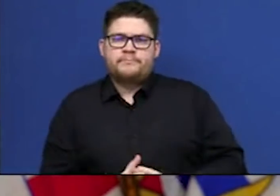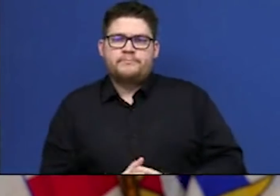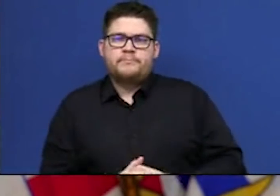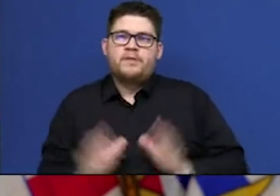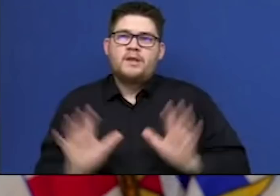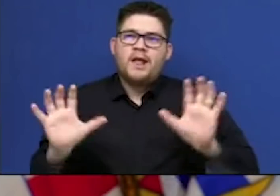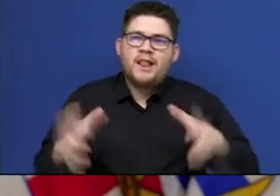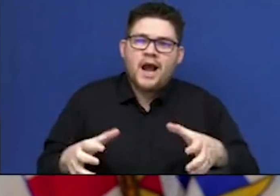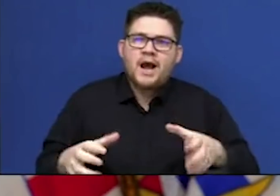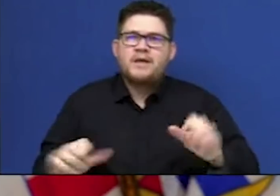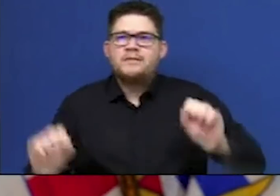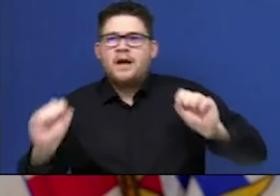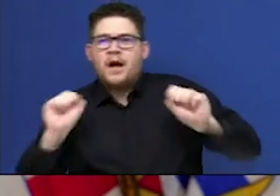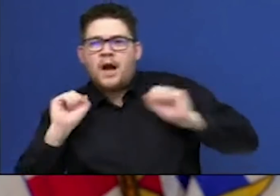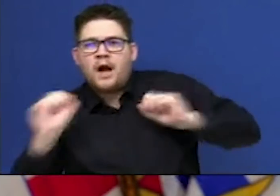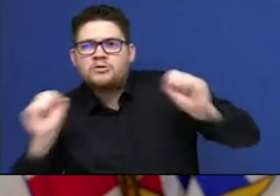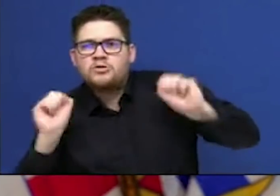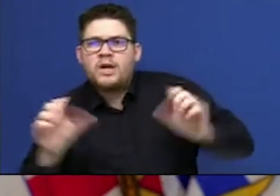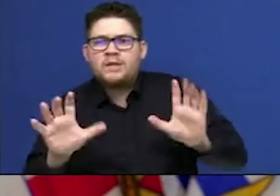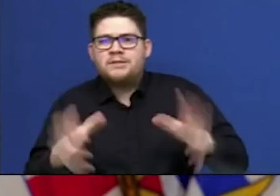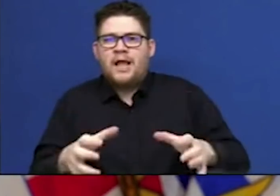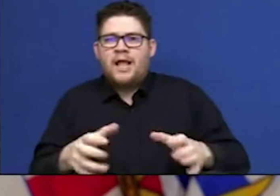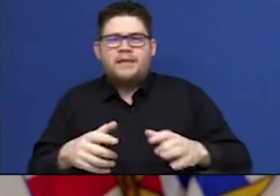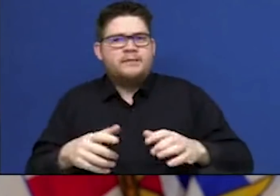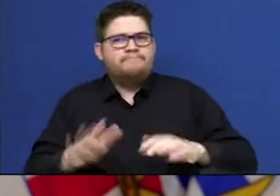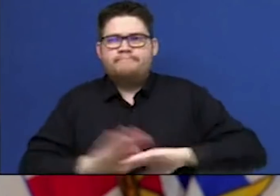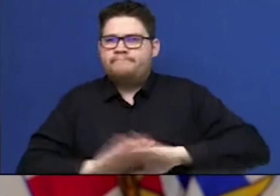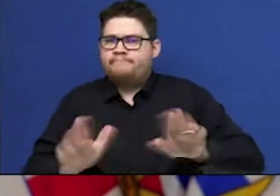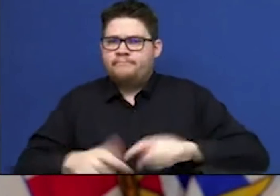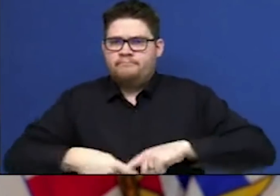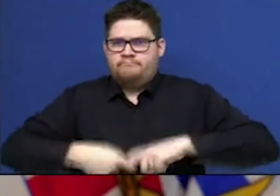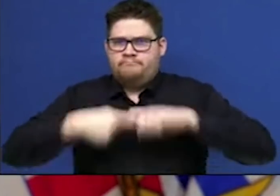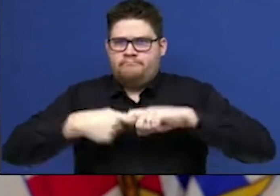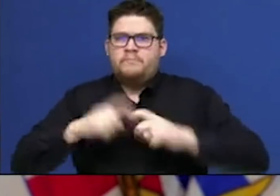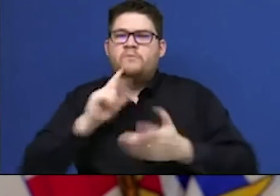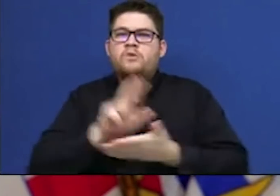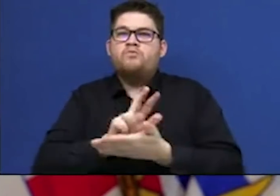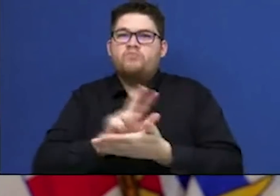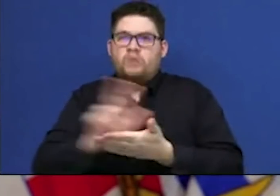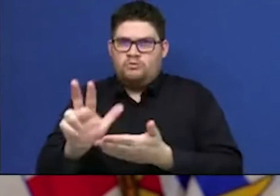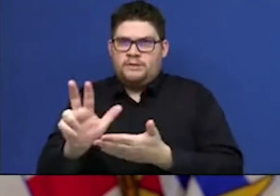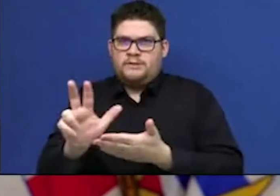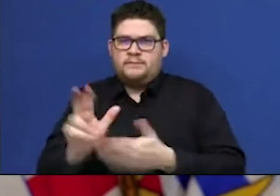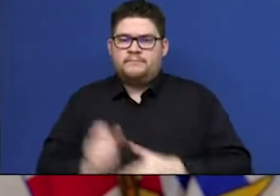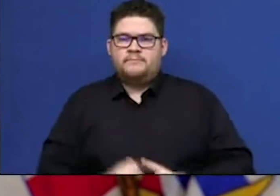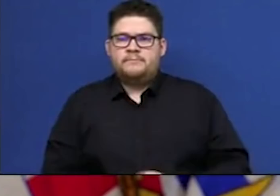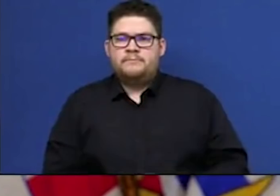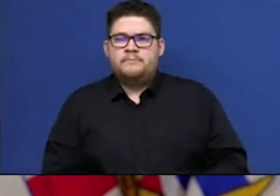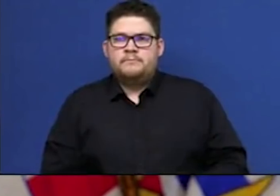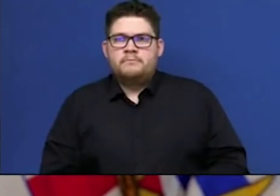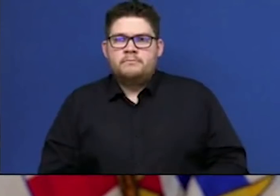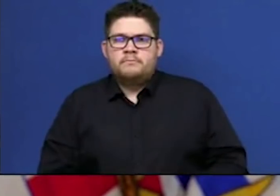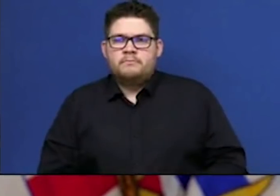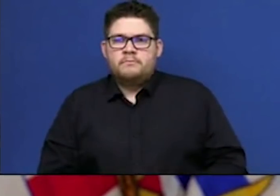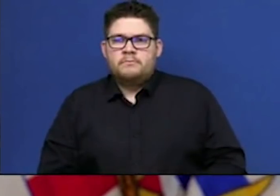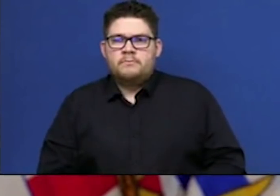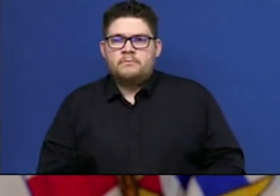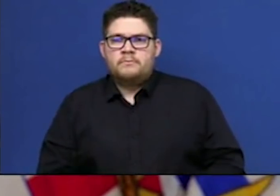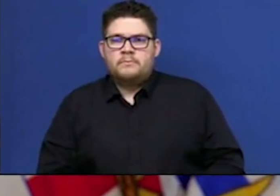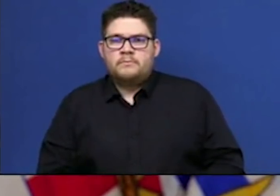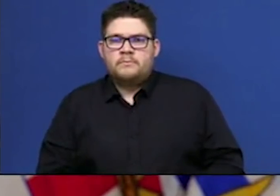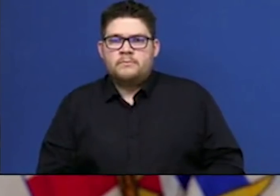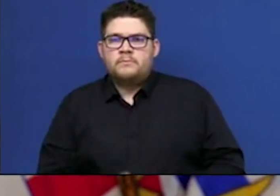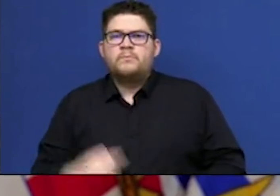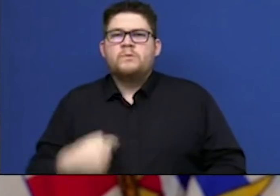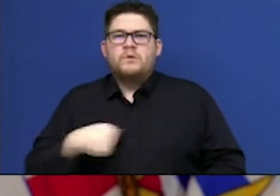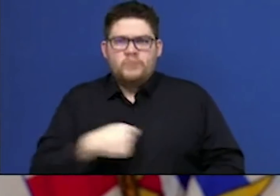we are seeing transmission through social interactions, through social networks, but they are being amplified and